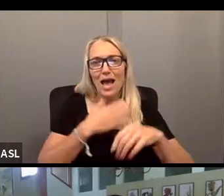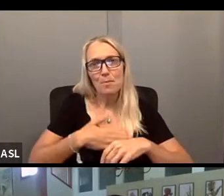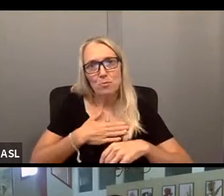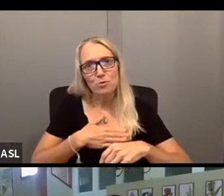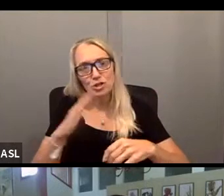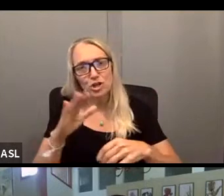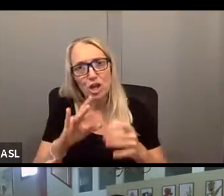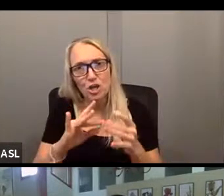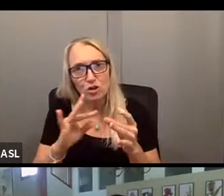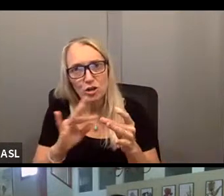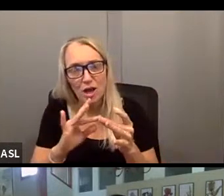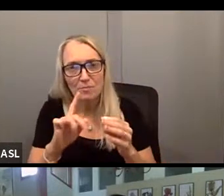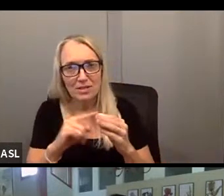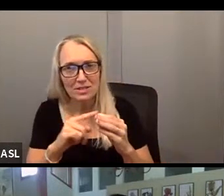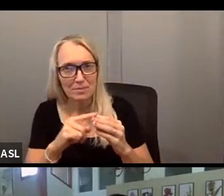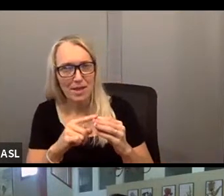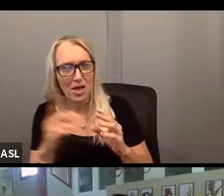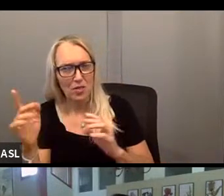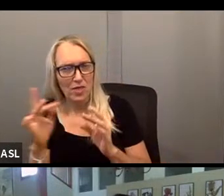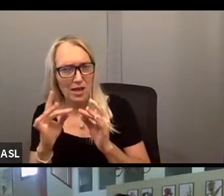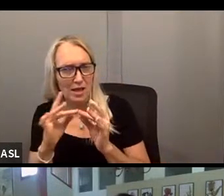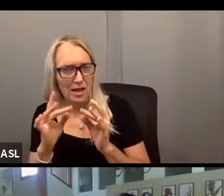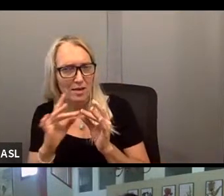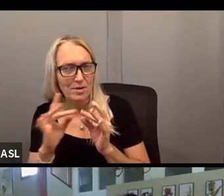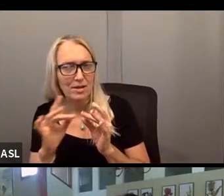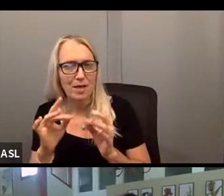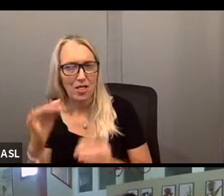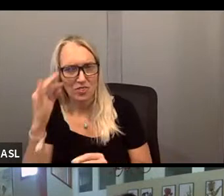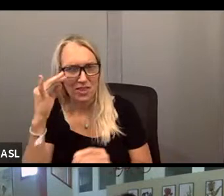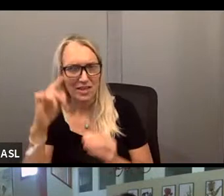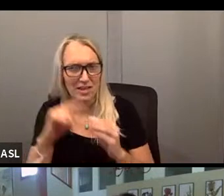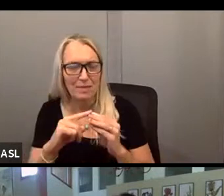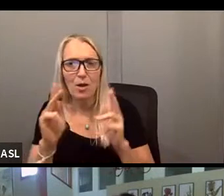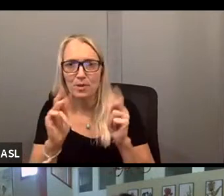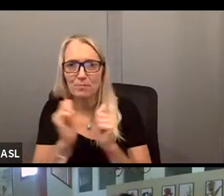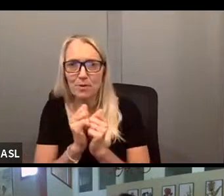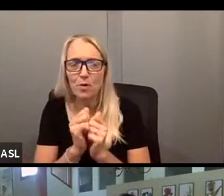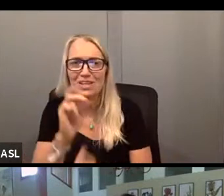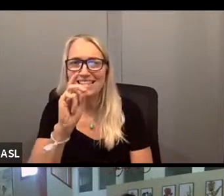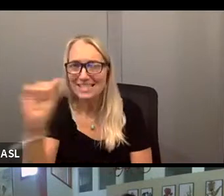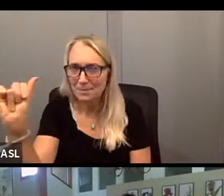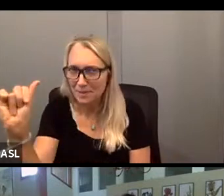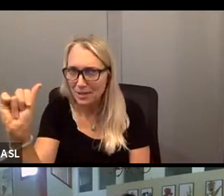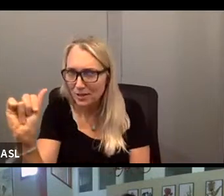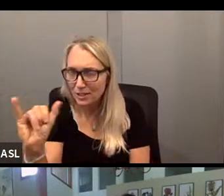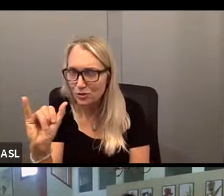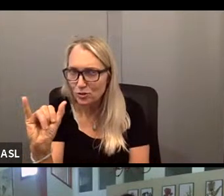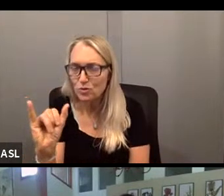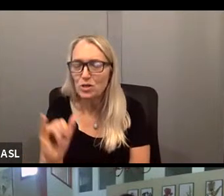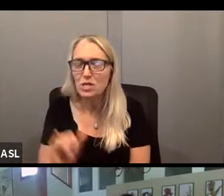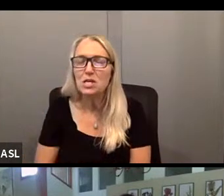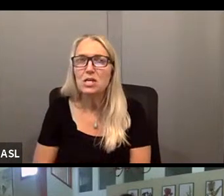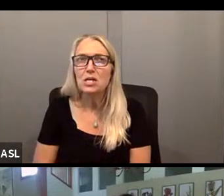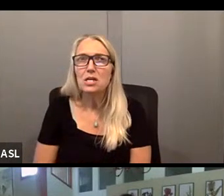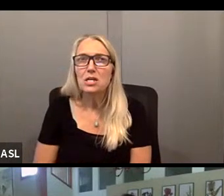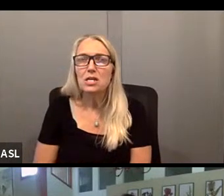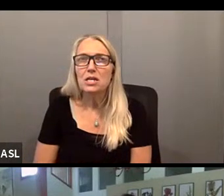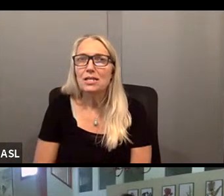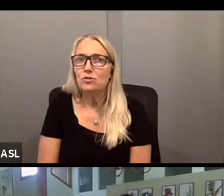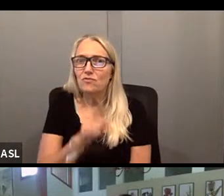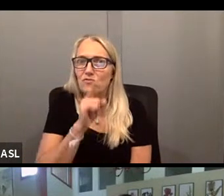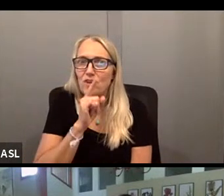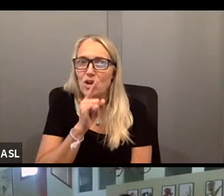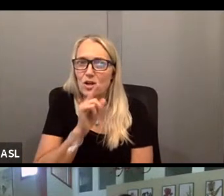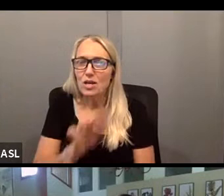comments that were raised by the testifier with regard to thinking about people with disabilities in this process. I think that is